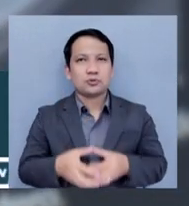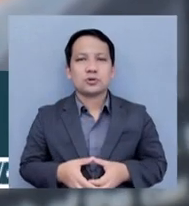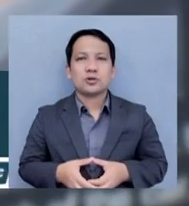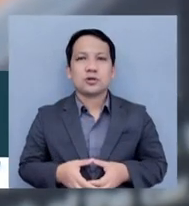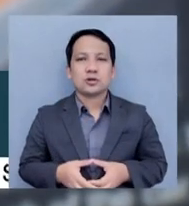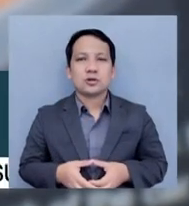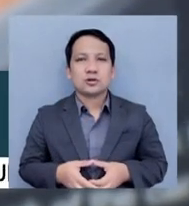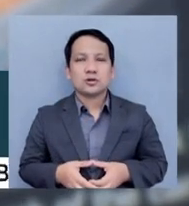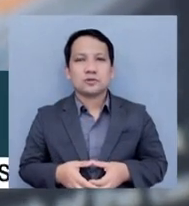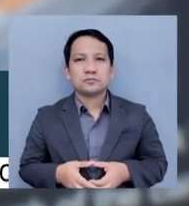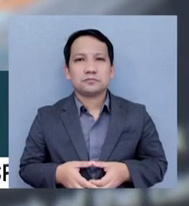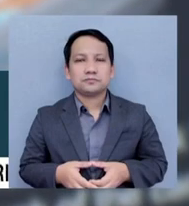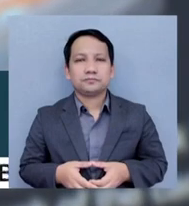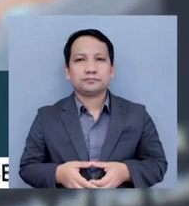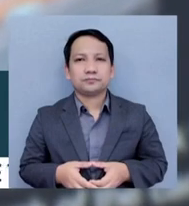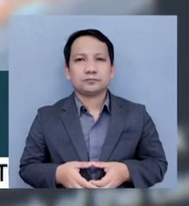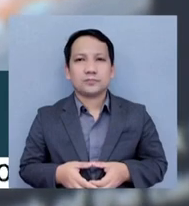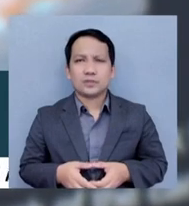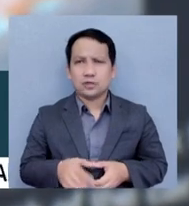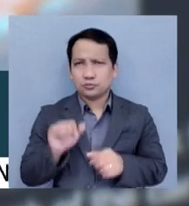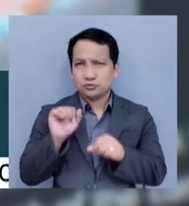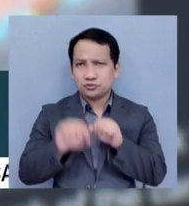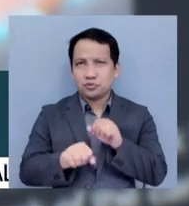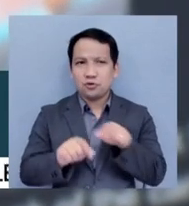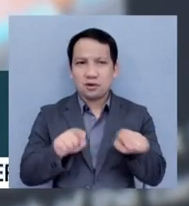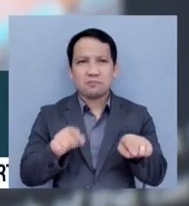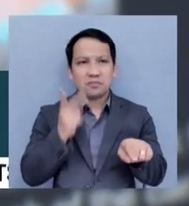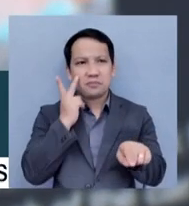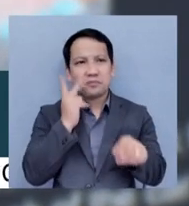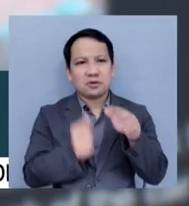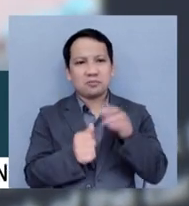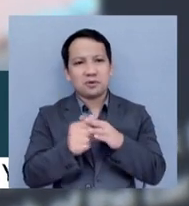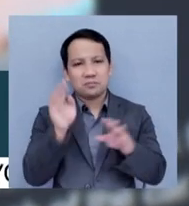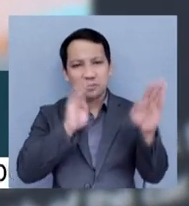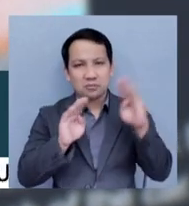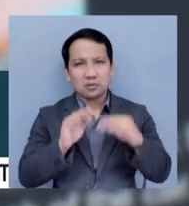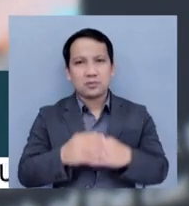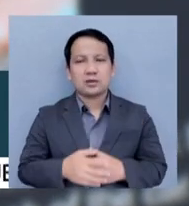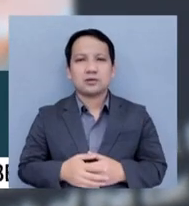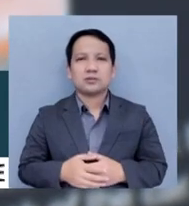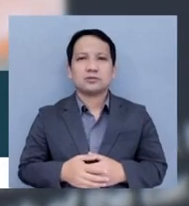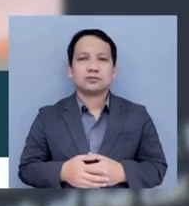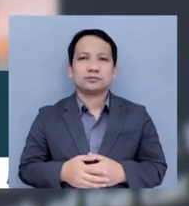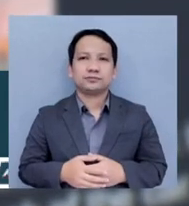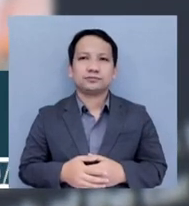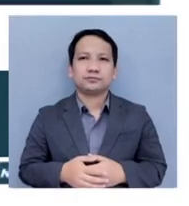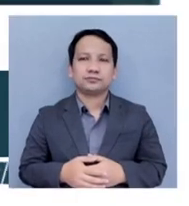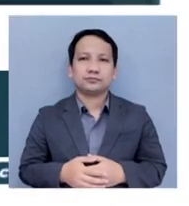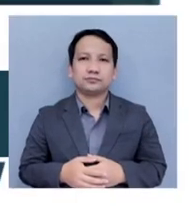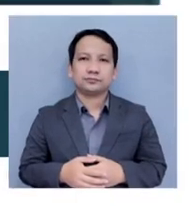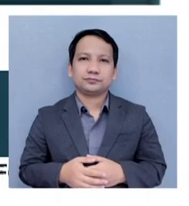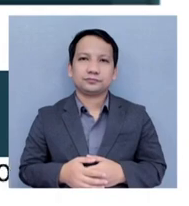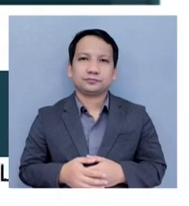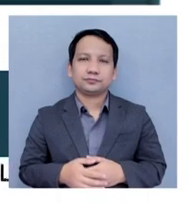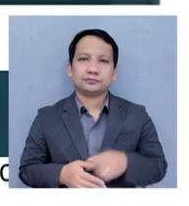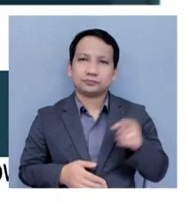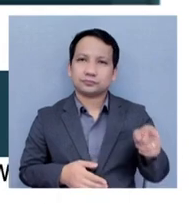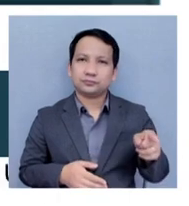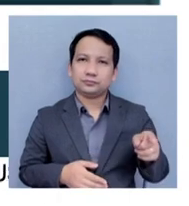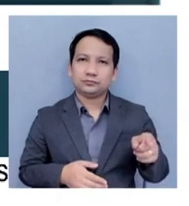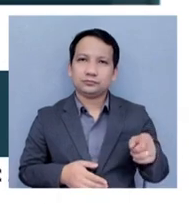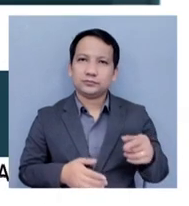Okay. So, may problema tayo. Okay. Now, given the magnitude of this problem,